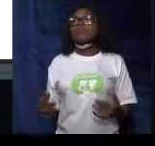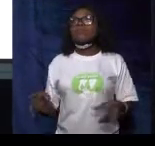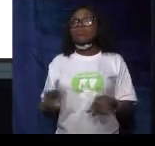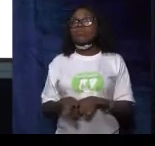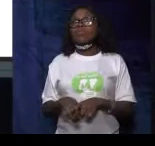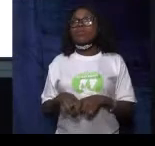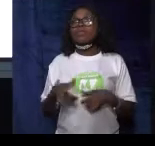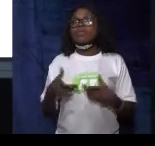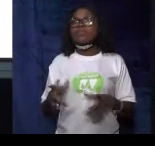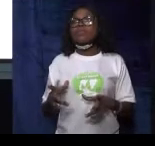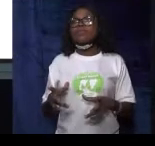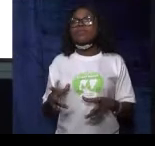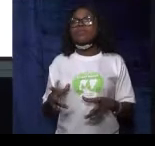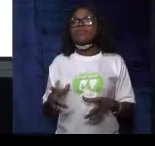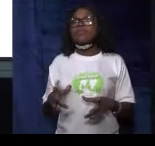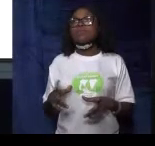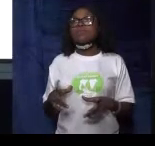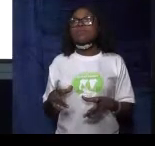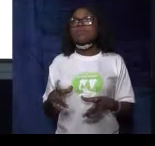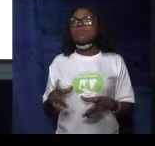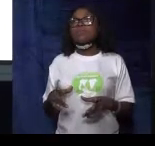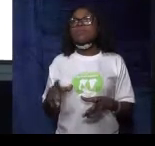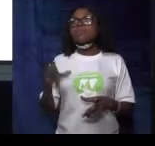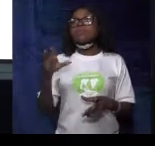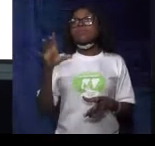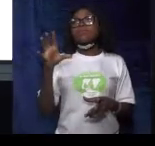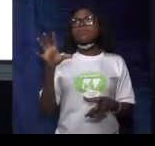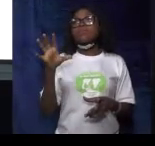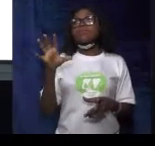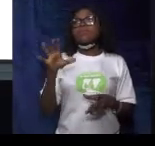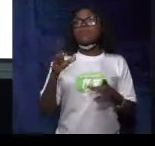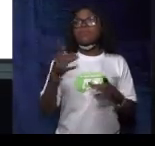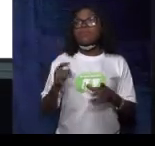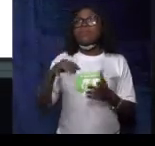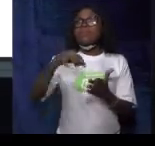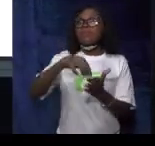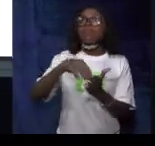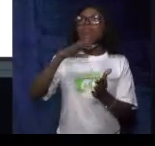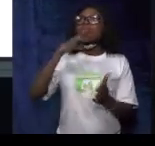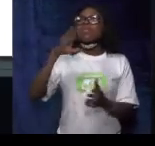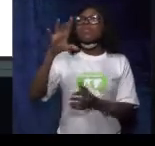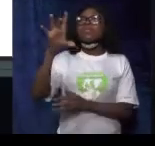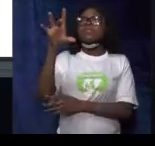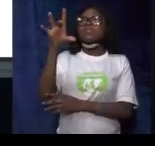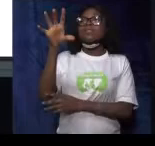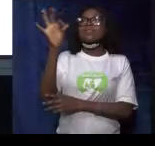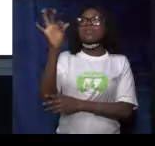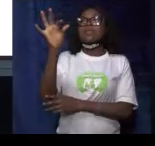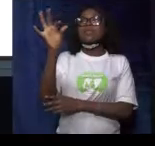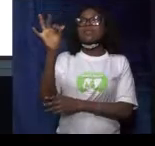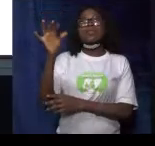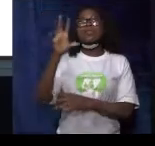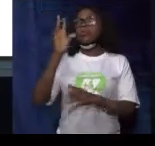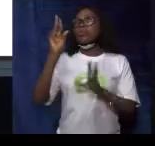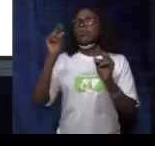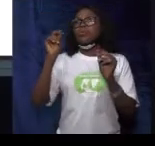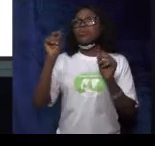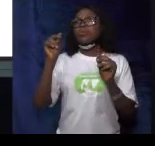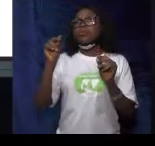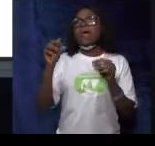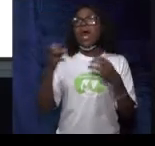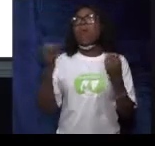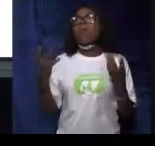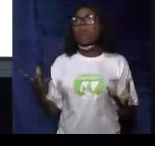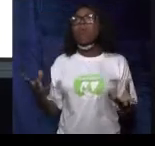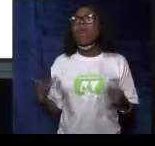about now. So let's see what that median is. The median is 19, but there is